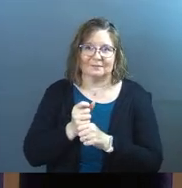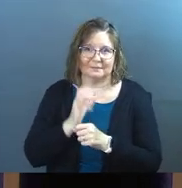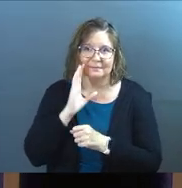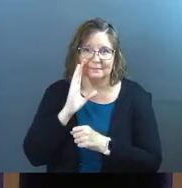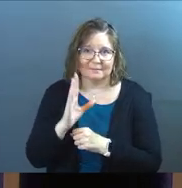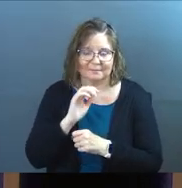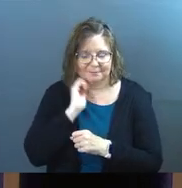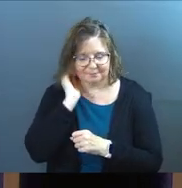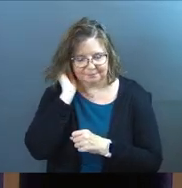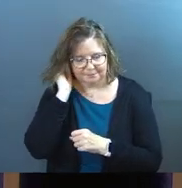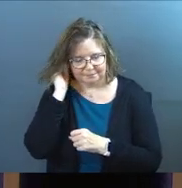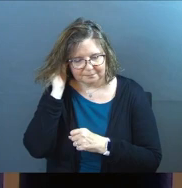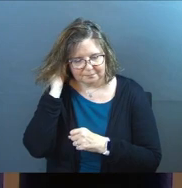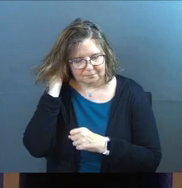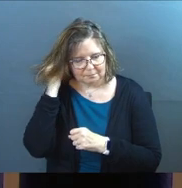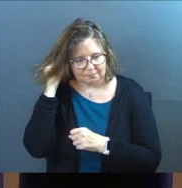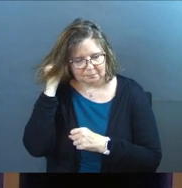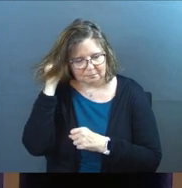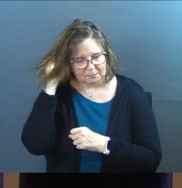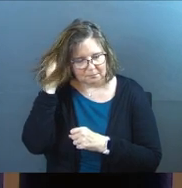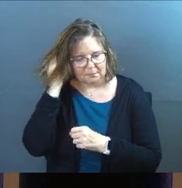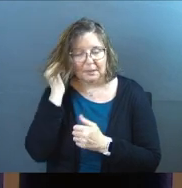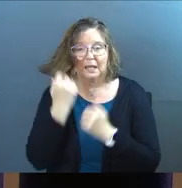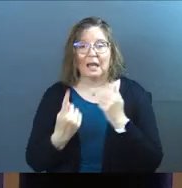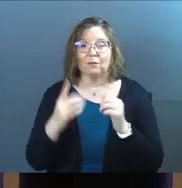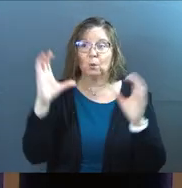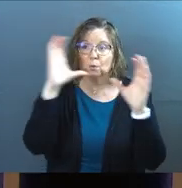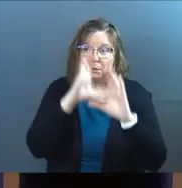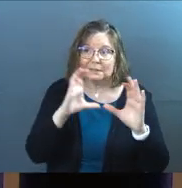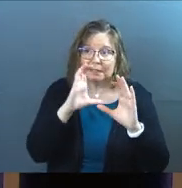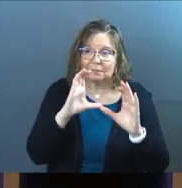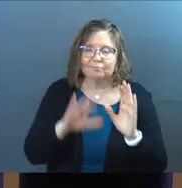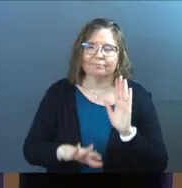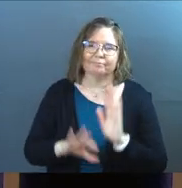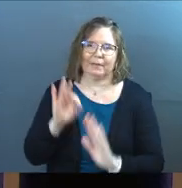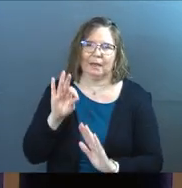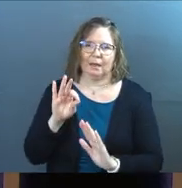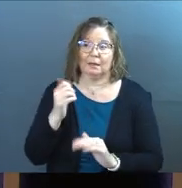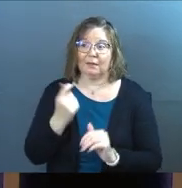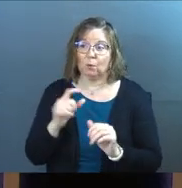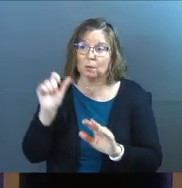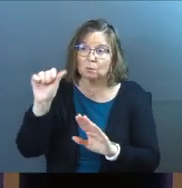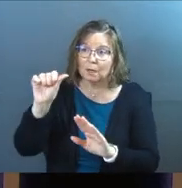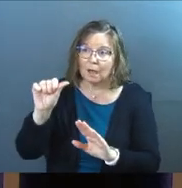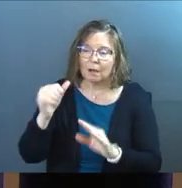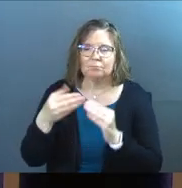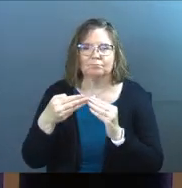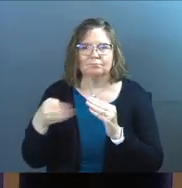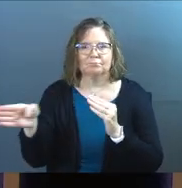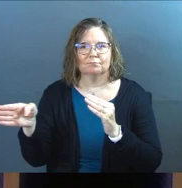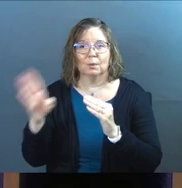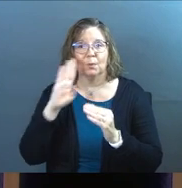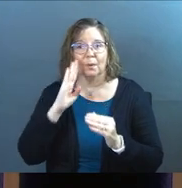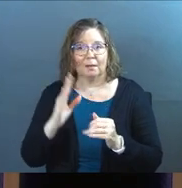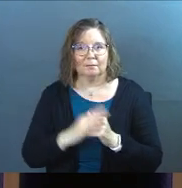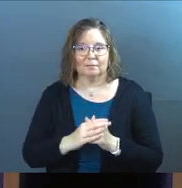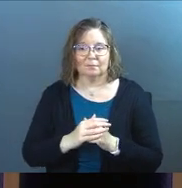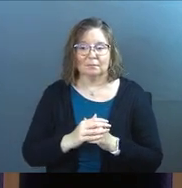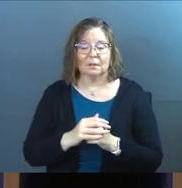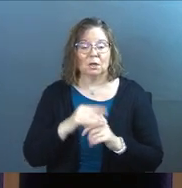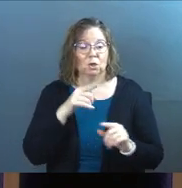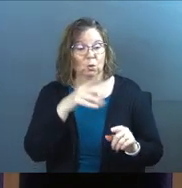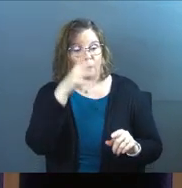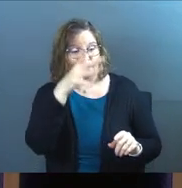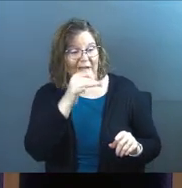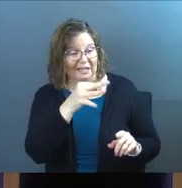God for things. Everyone who seeks finds, and to everyone who knocks, the door will be opened. You fathers, if your children ask for a fish,